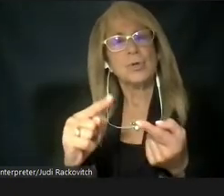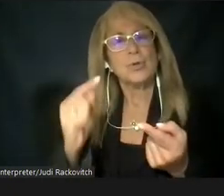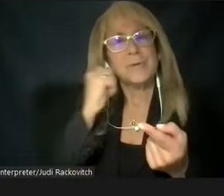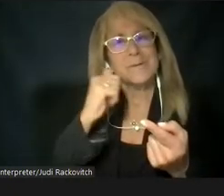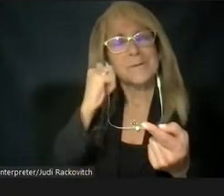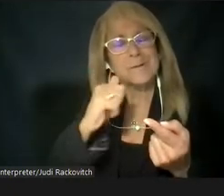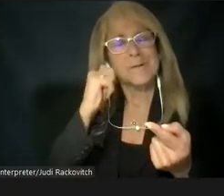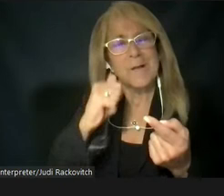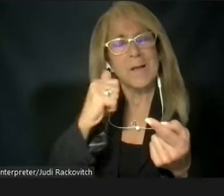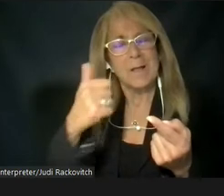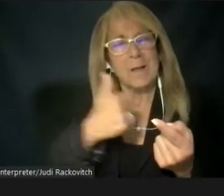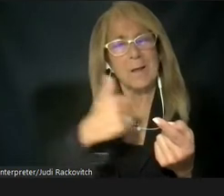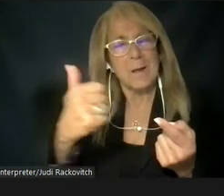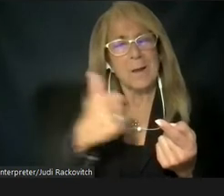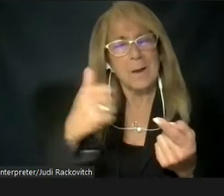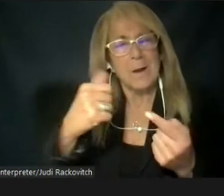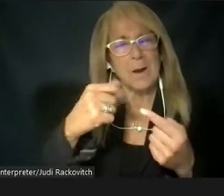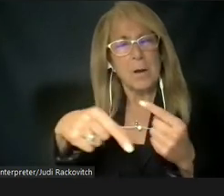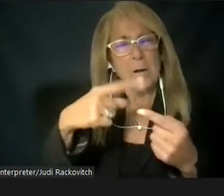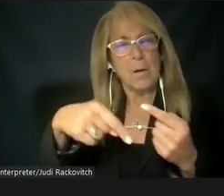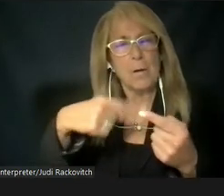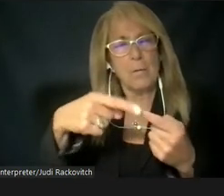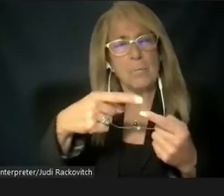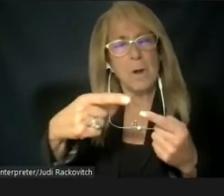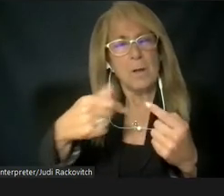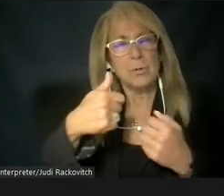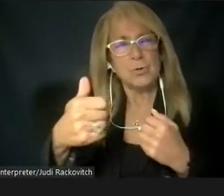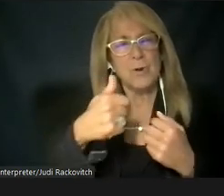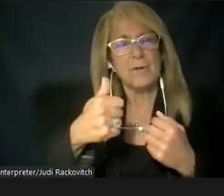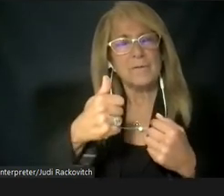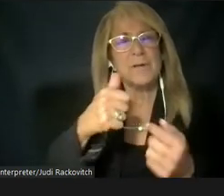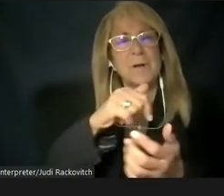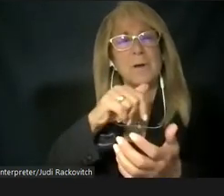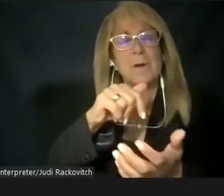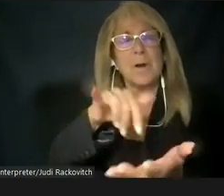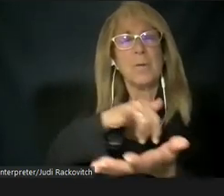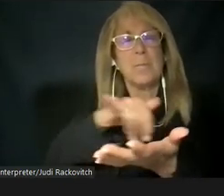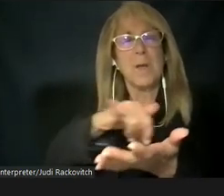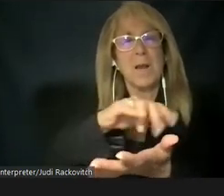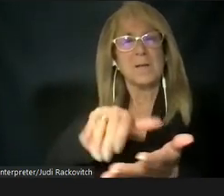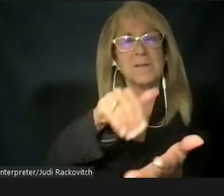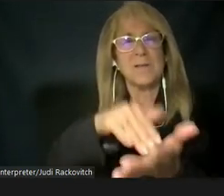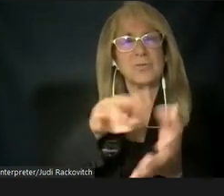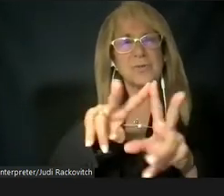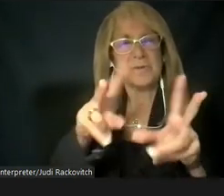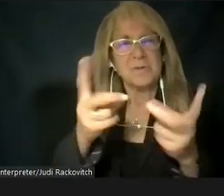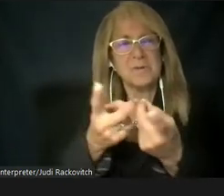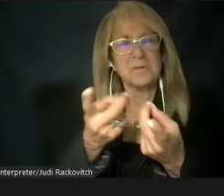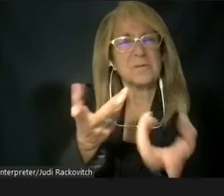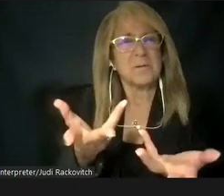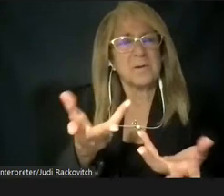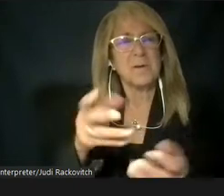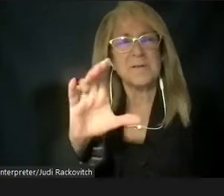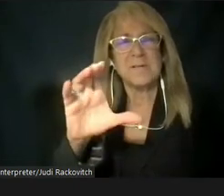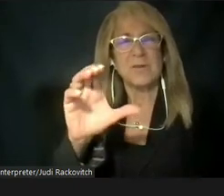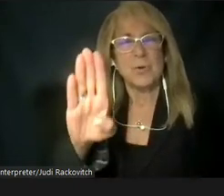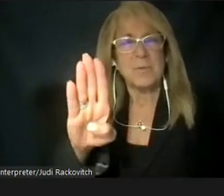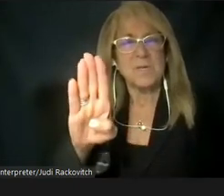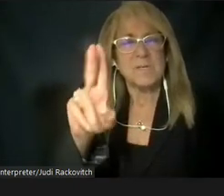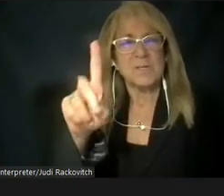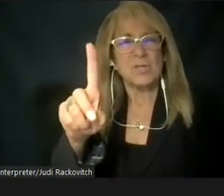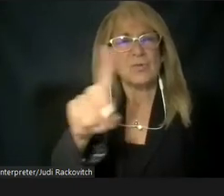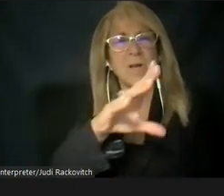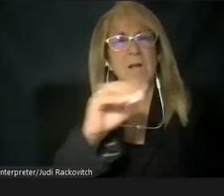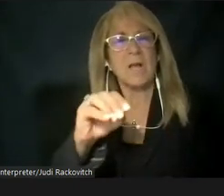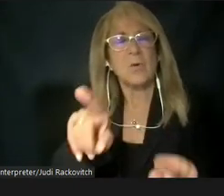VMT, within the Manhattan Central Business District. Reduce the number of vehicles entering the Manhattan Central Business District each day. Create a funding source